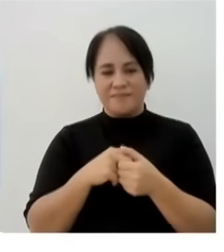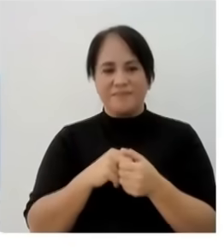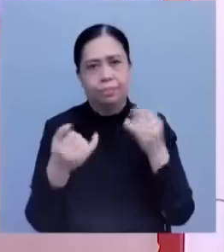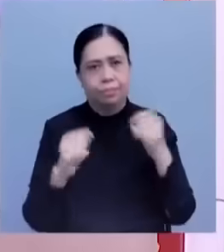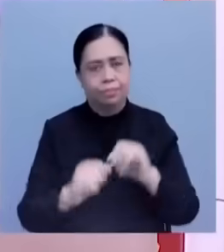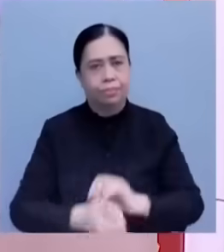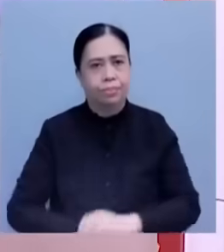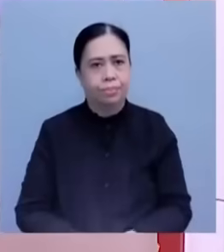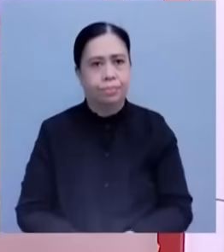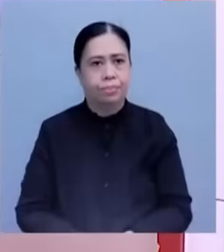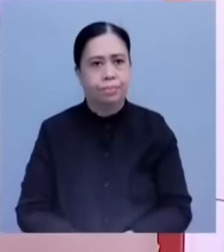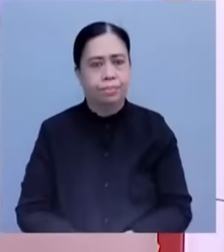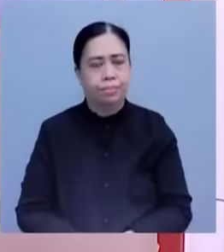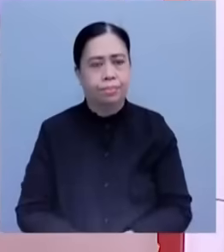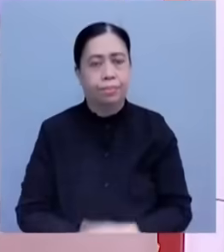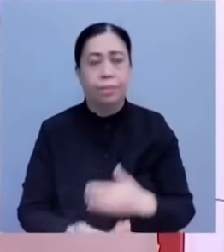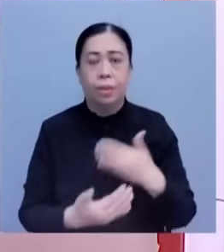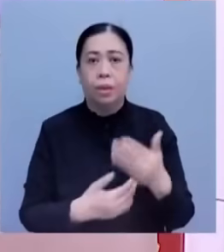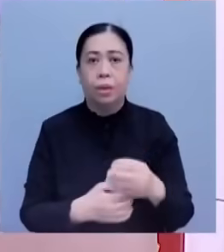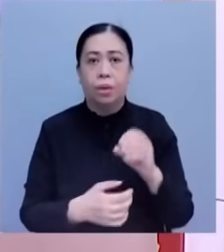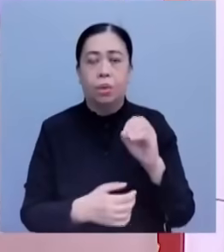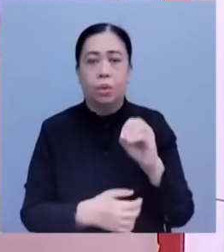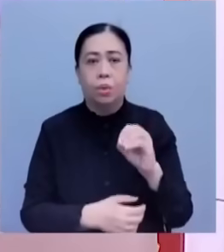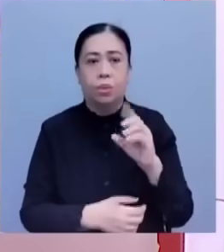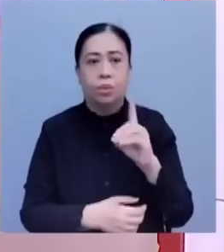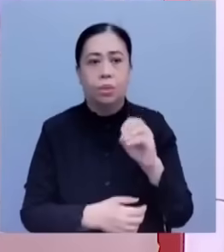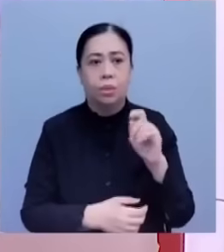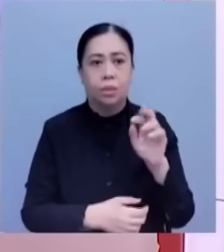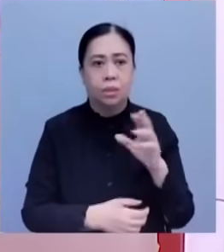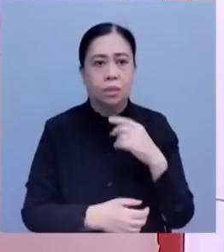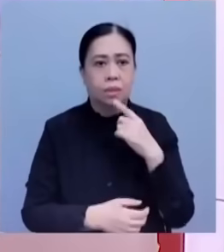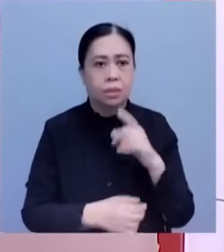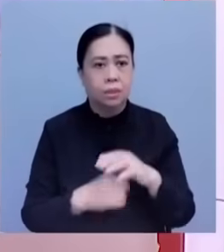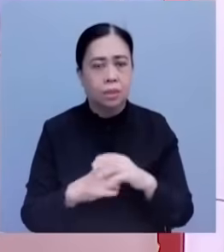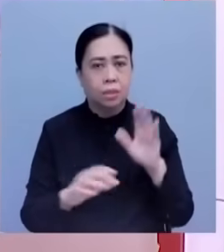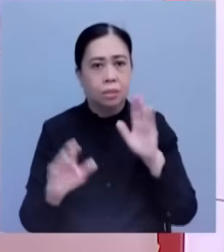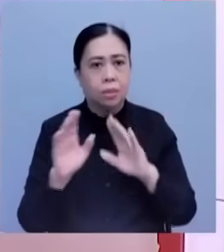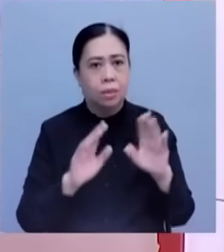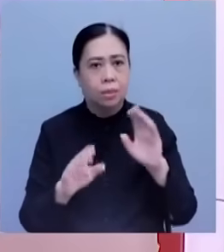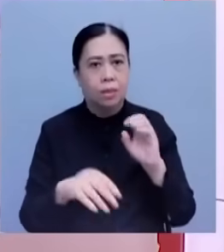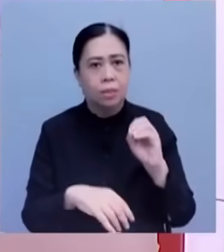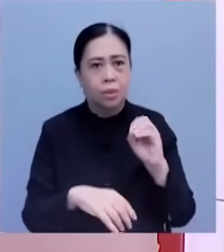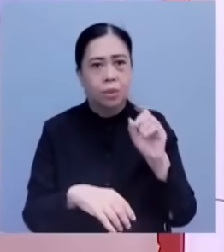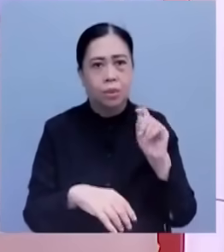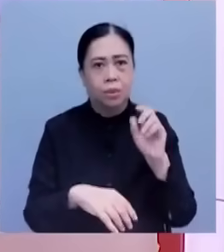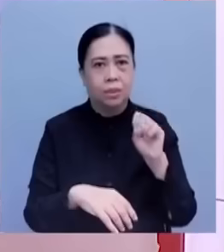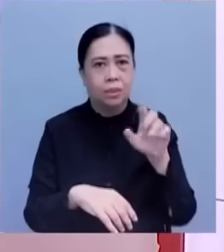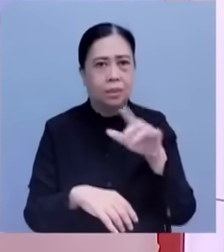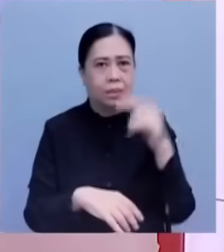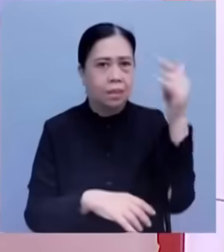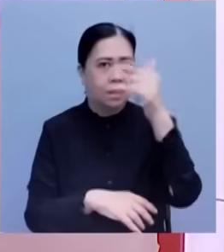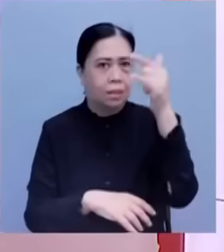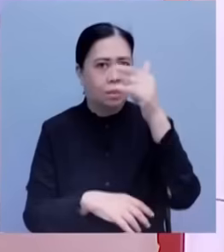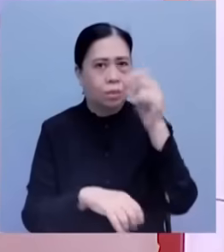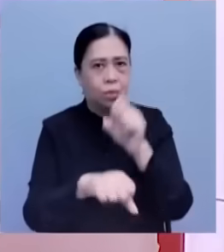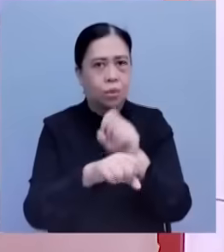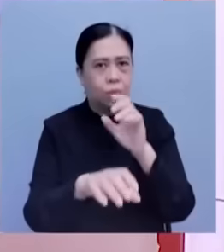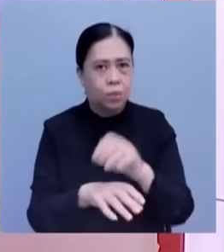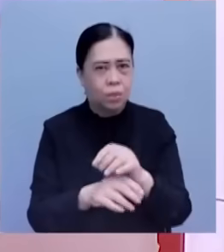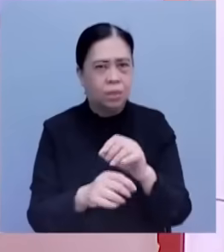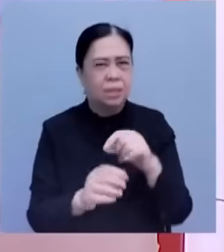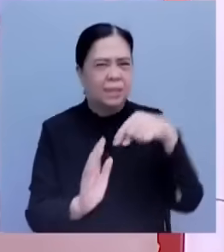appreciate it. The Office for Transportation Security admits the problem of misconduct among airport personnel runs